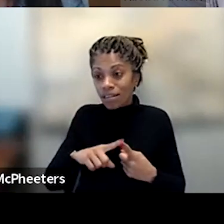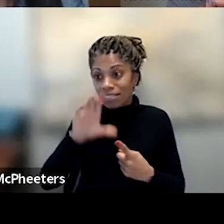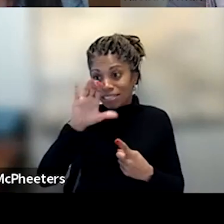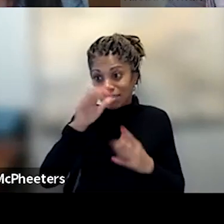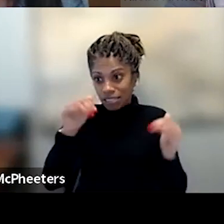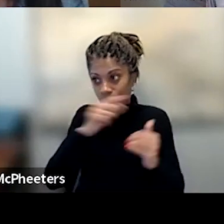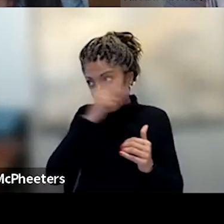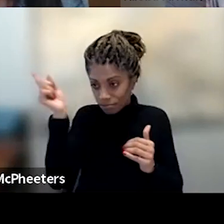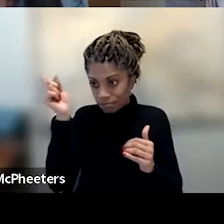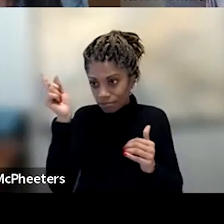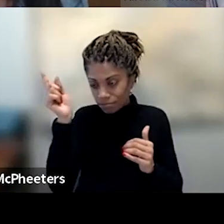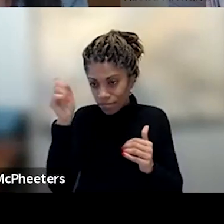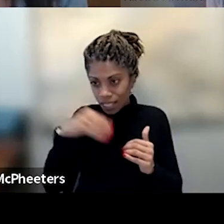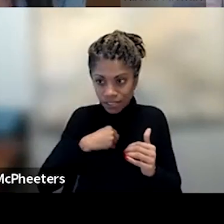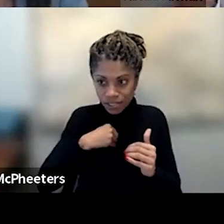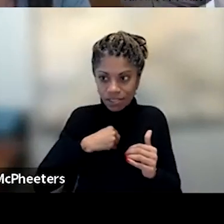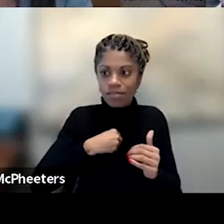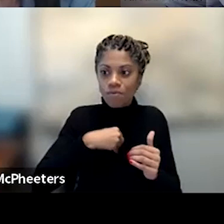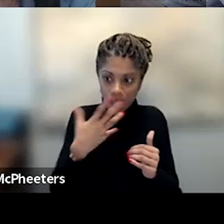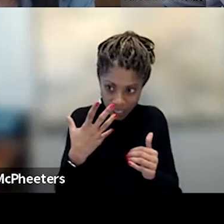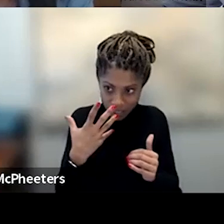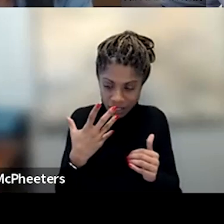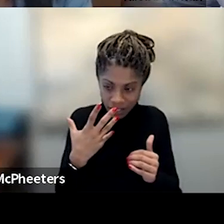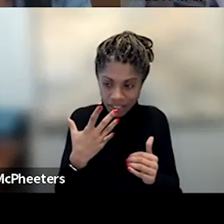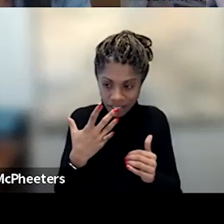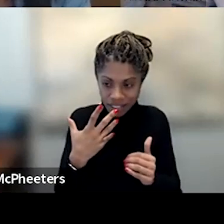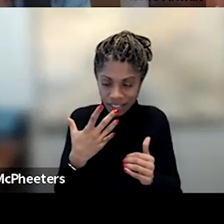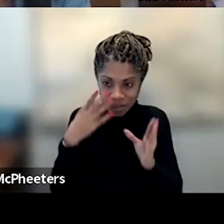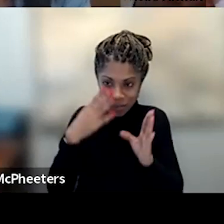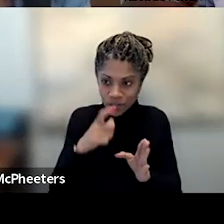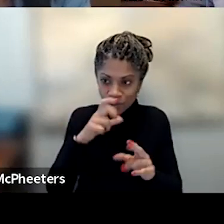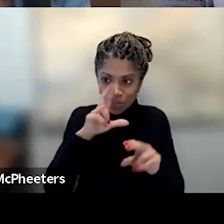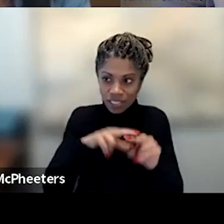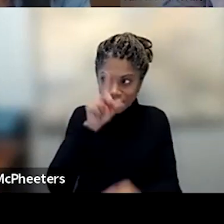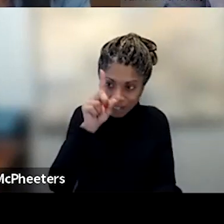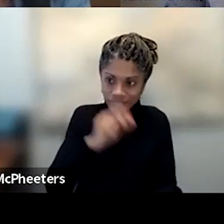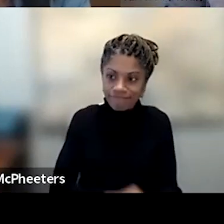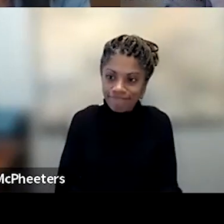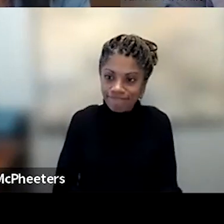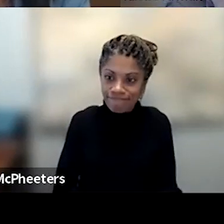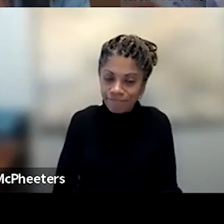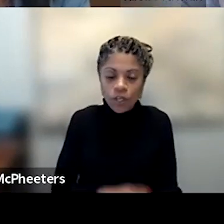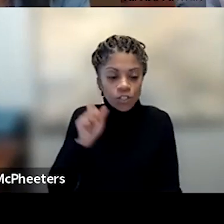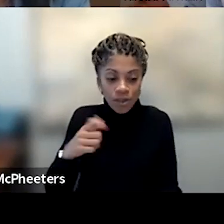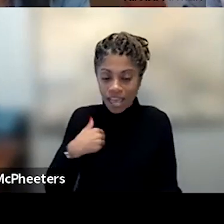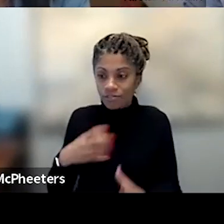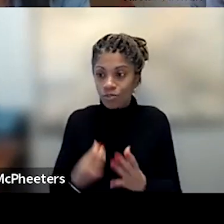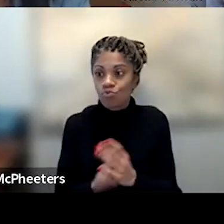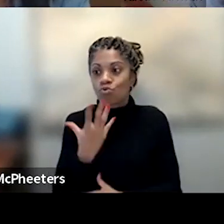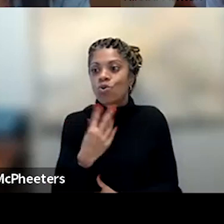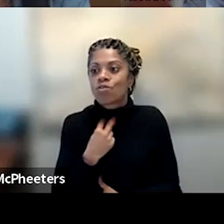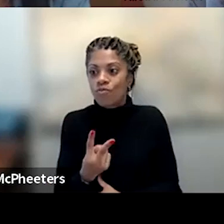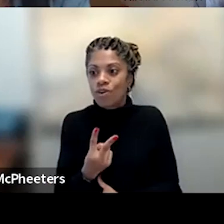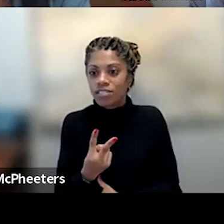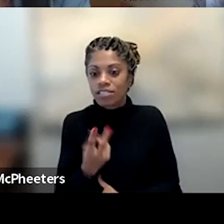boomers, like we can go on and on. Like, we have to expand the voices in this work. Like, if we're going to do